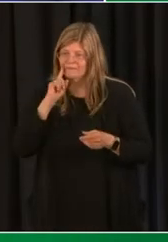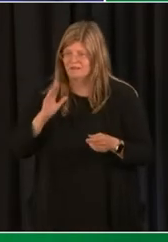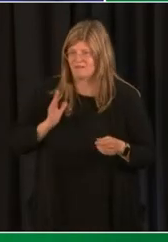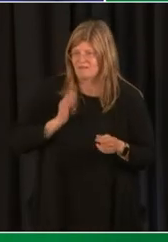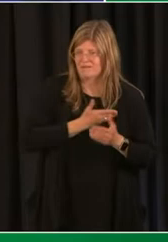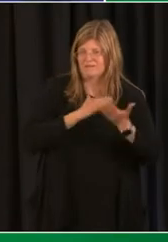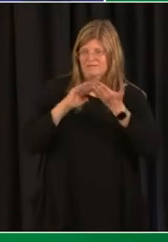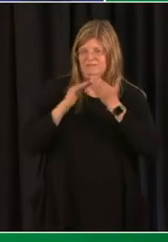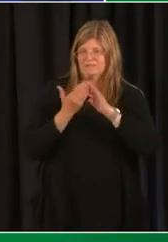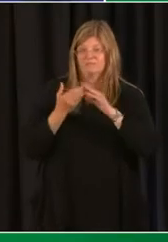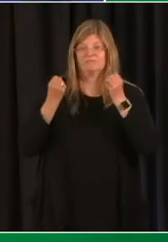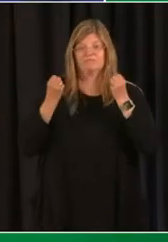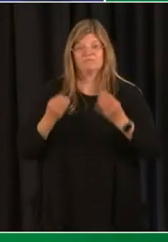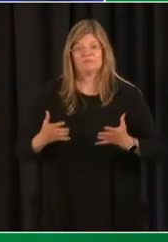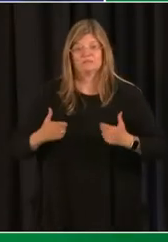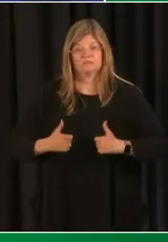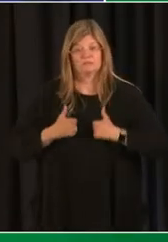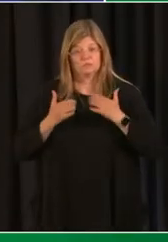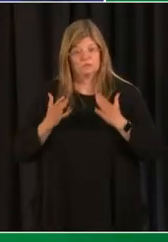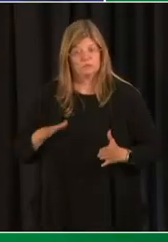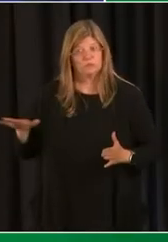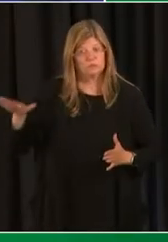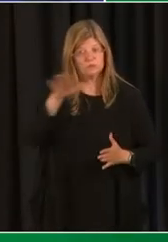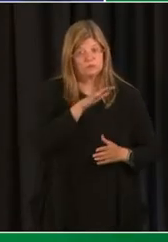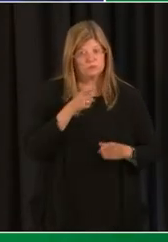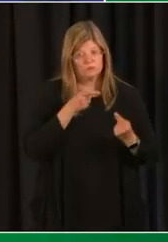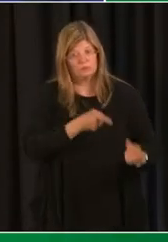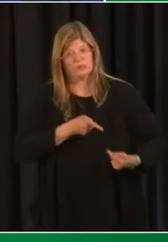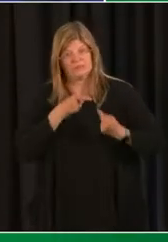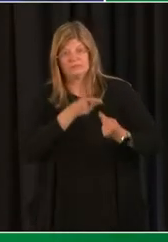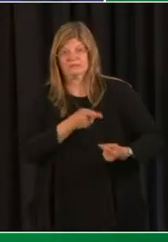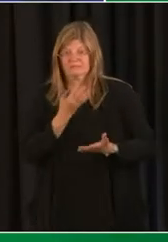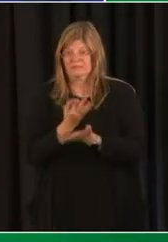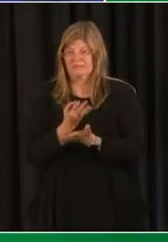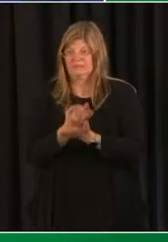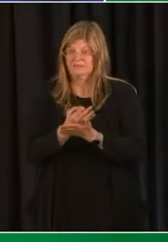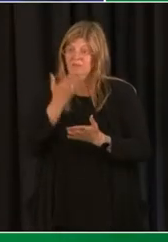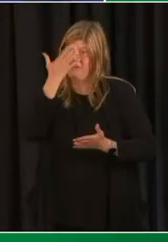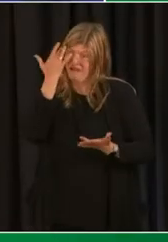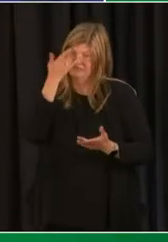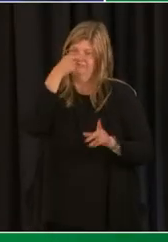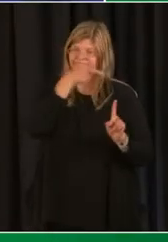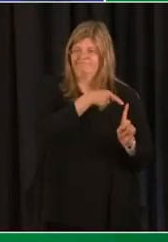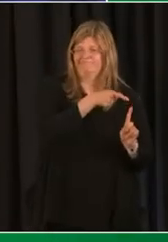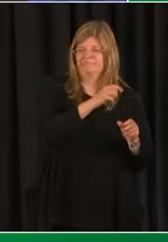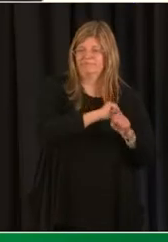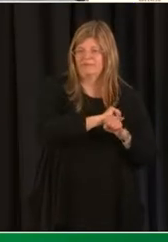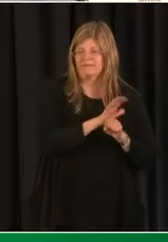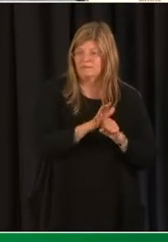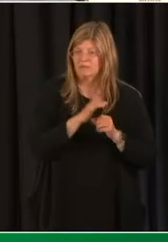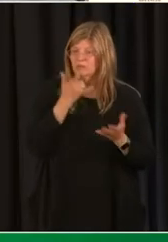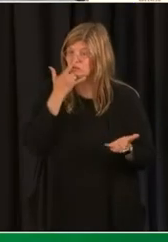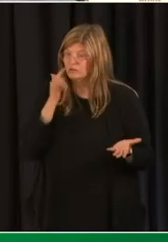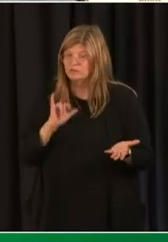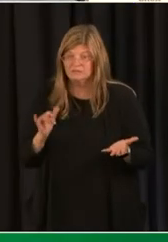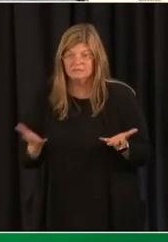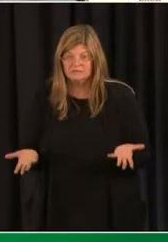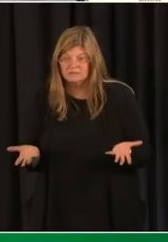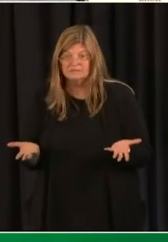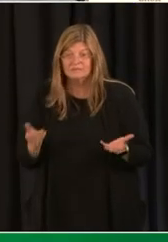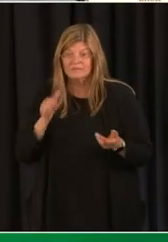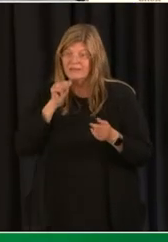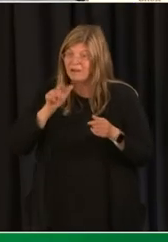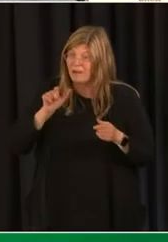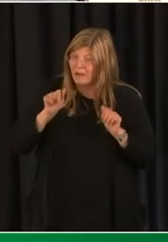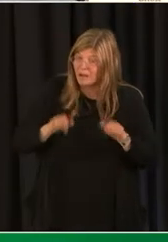that many residents are struggling financially due to COVID-19. And that might look like you not being able to pay